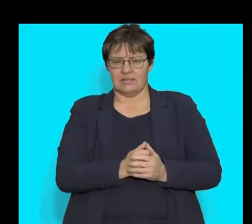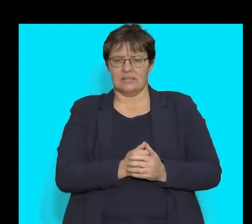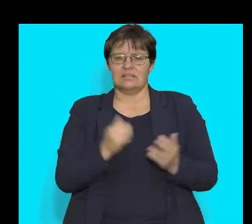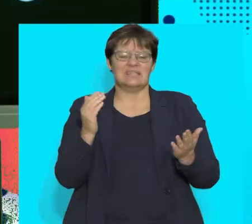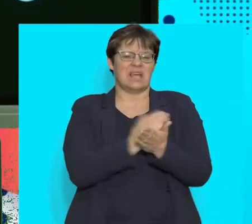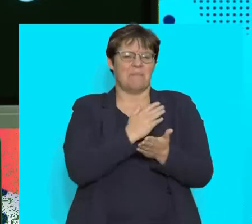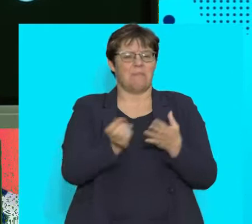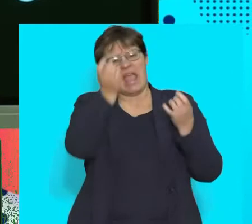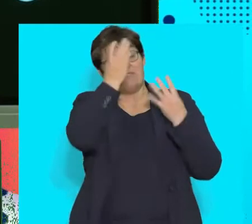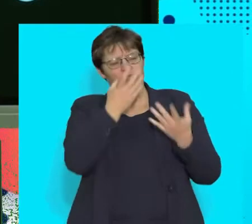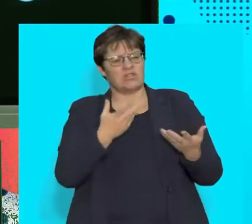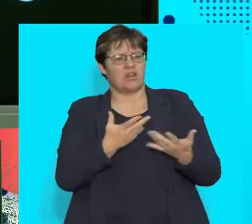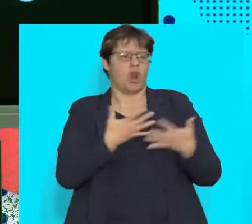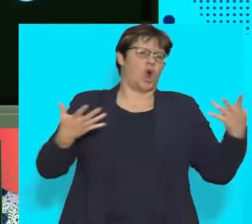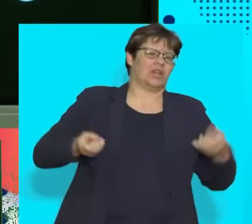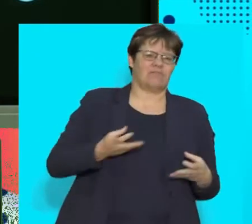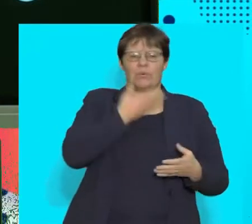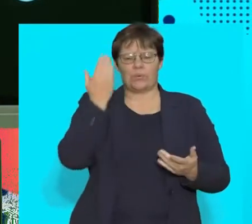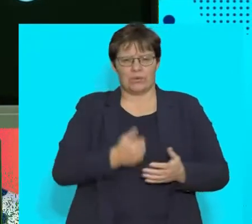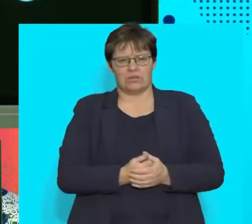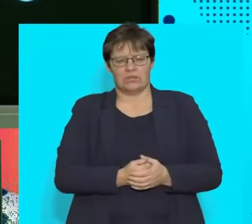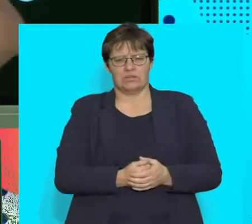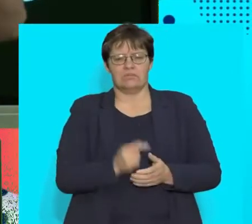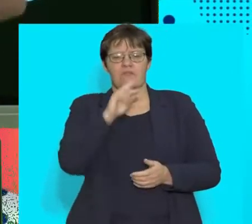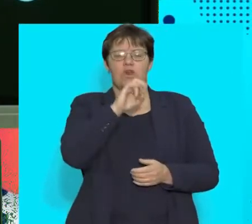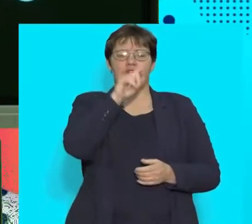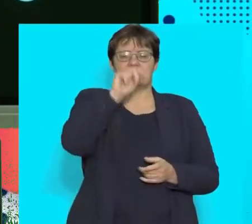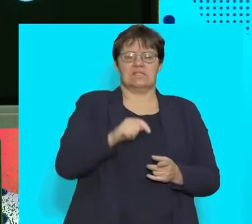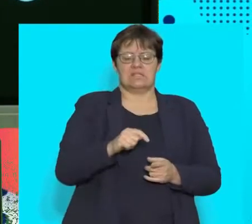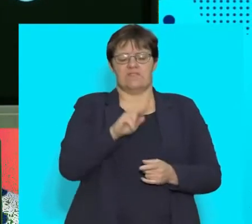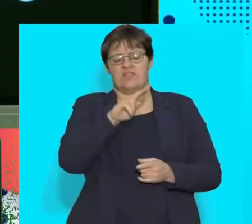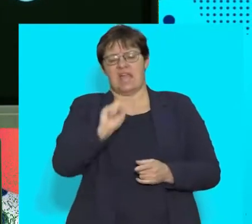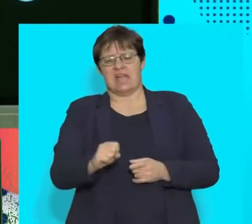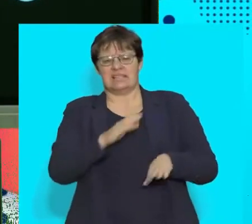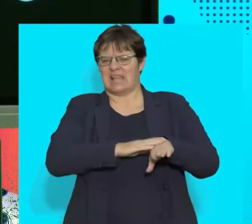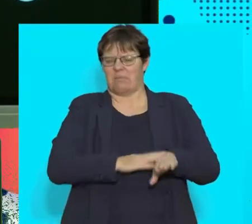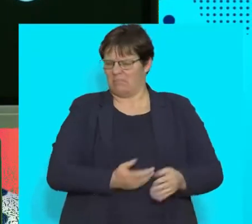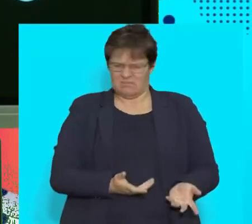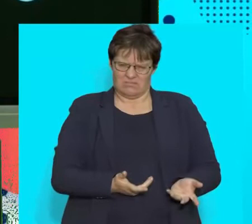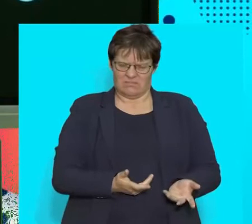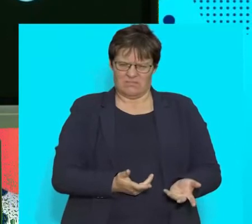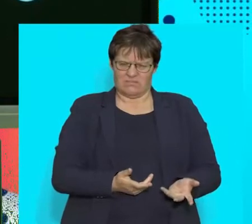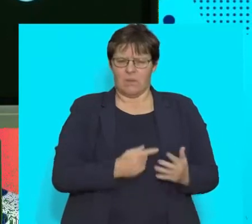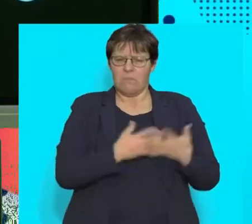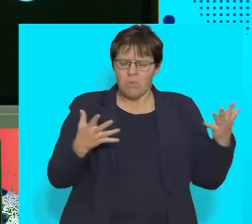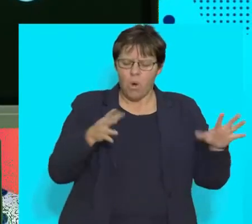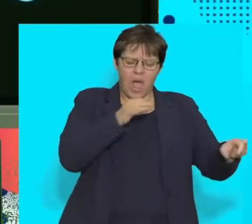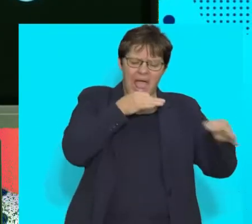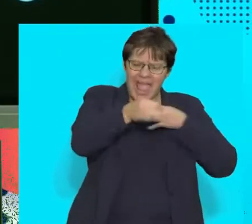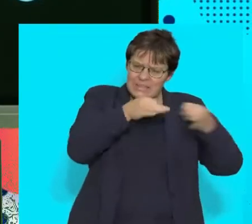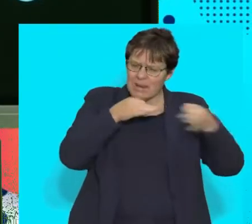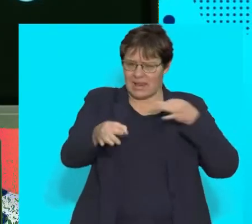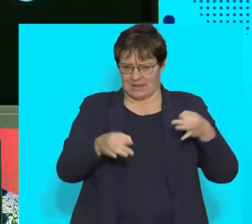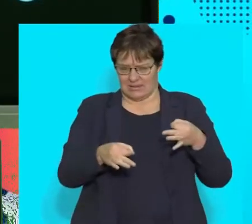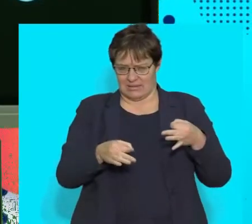static and they don't give much detail. They'll say something like velocity versus time. I prefer to be more